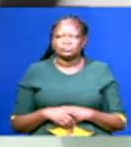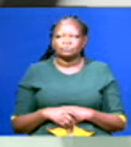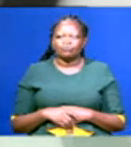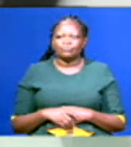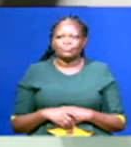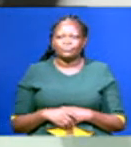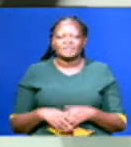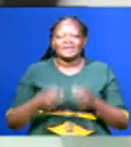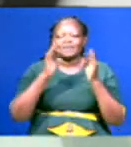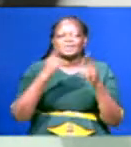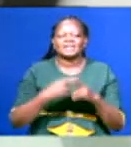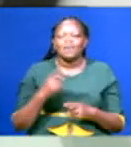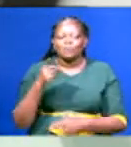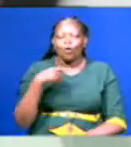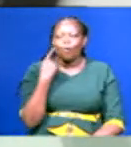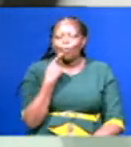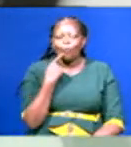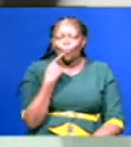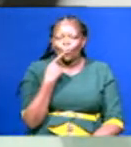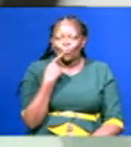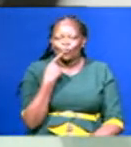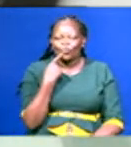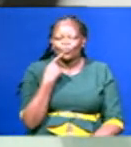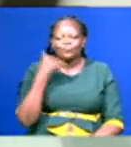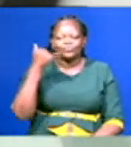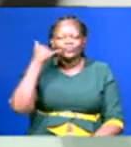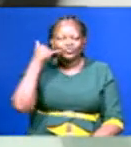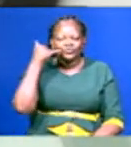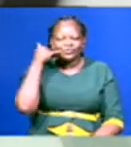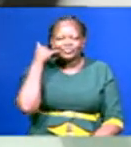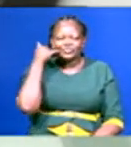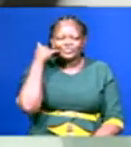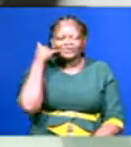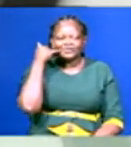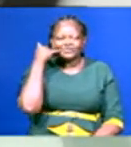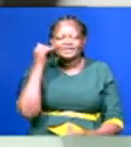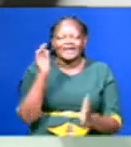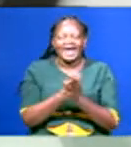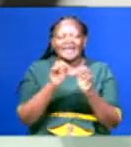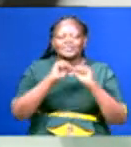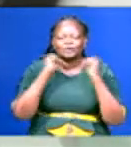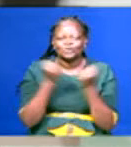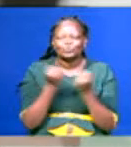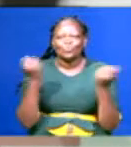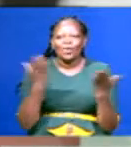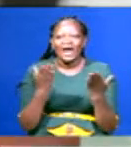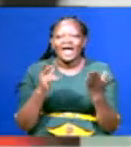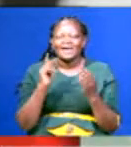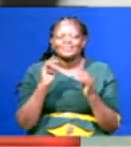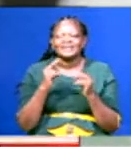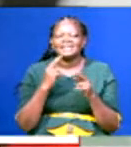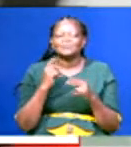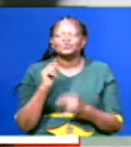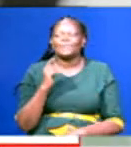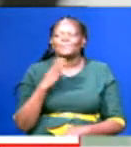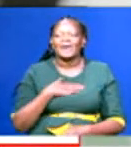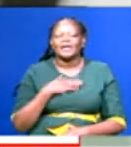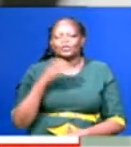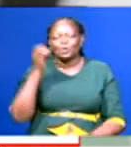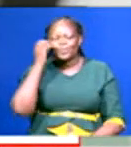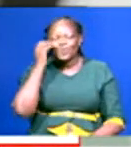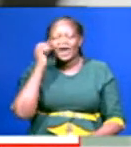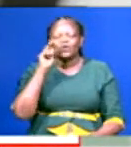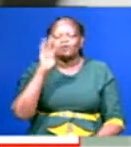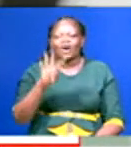Our sign language tonight is Susan Thuku. Our socials at KBC Channel 1. My Twitter handle at